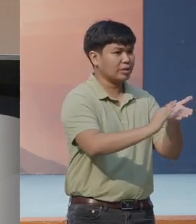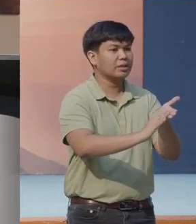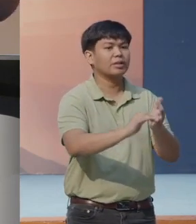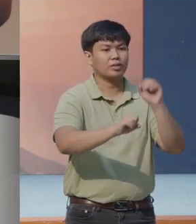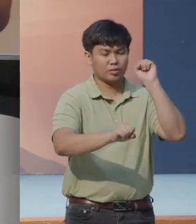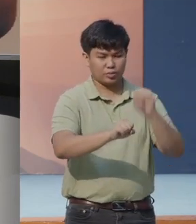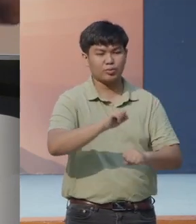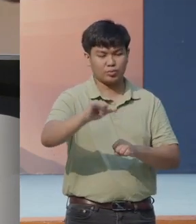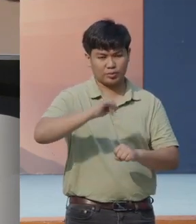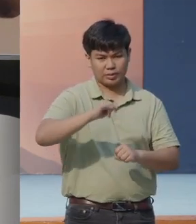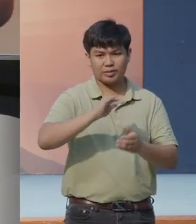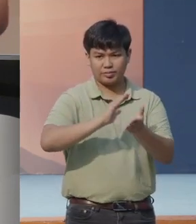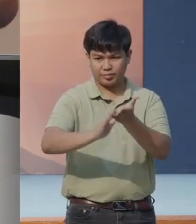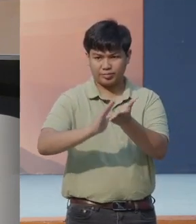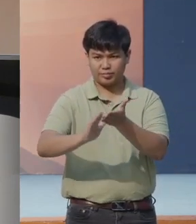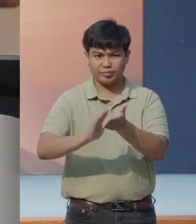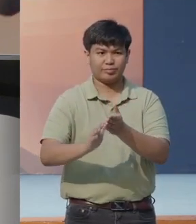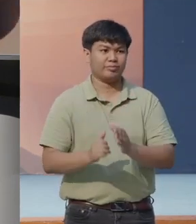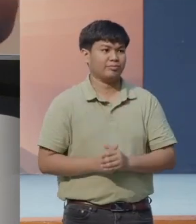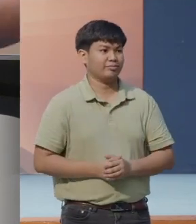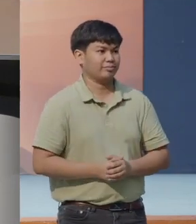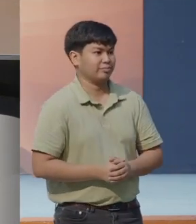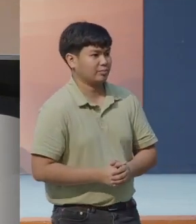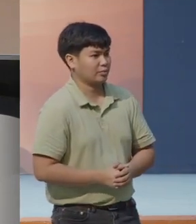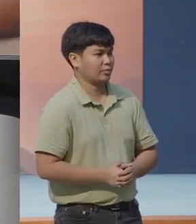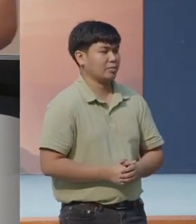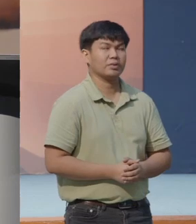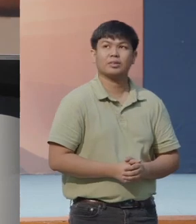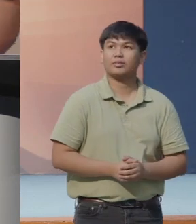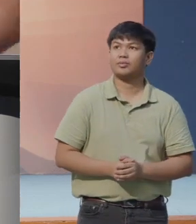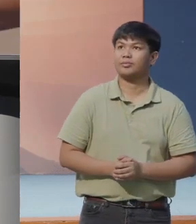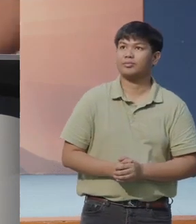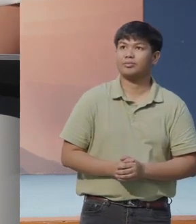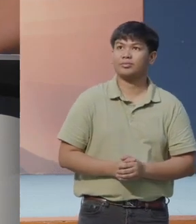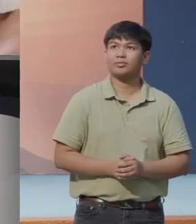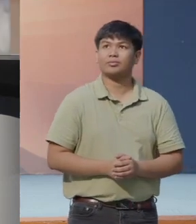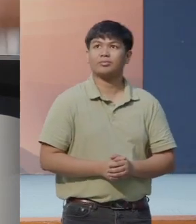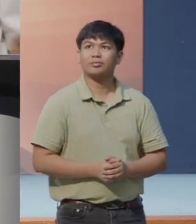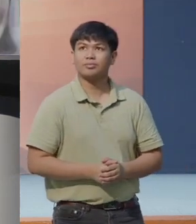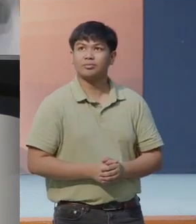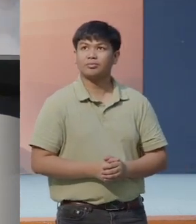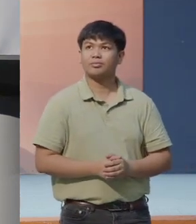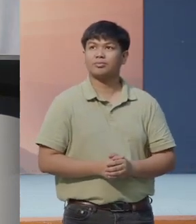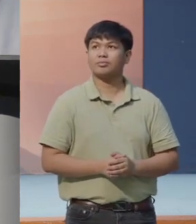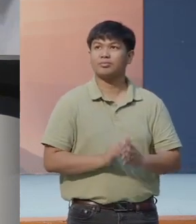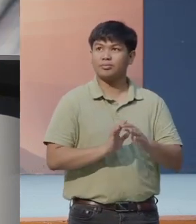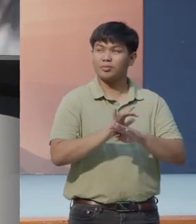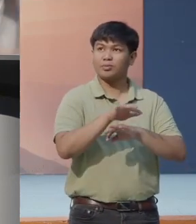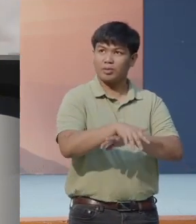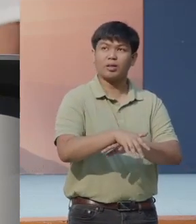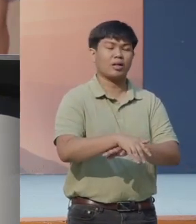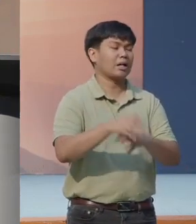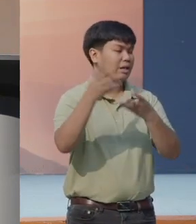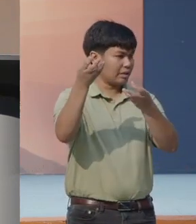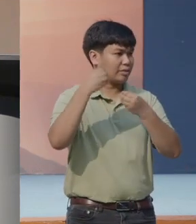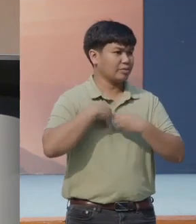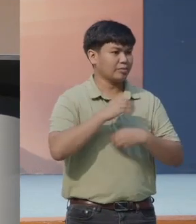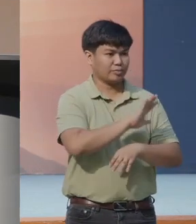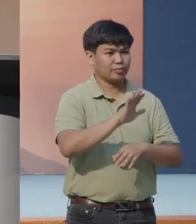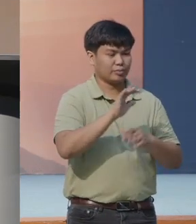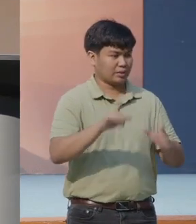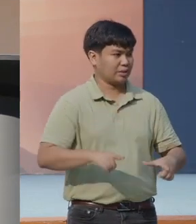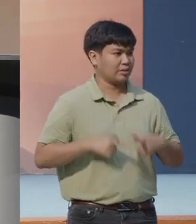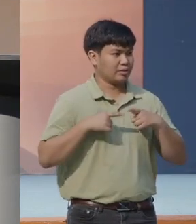forgiven. Give and it will be given to you. Good measure pressed down, shaken together, running over will pour into your